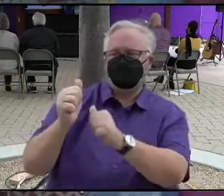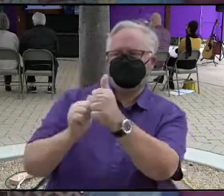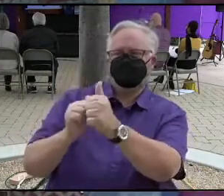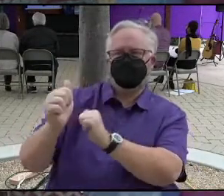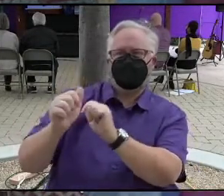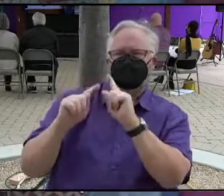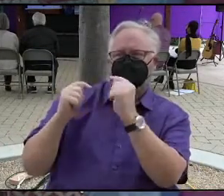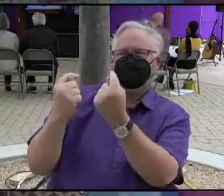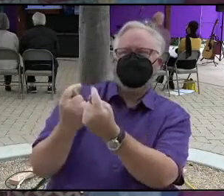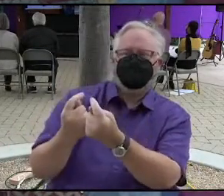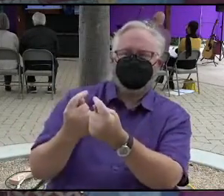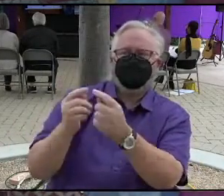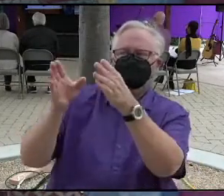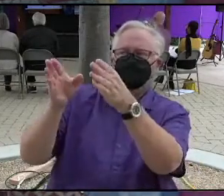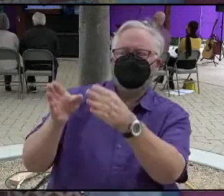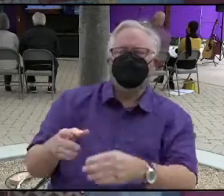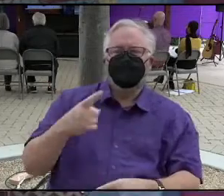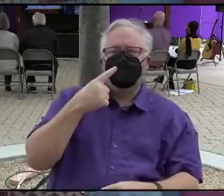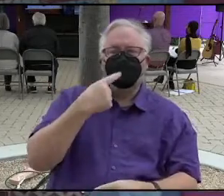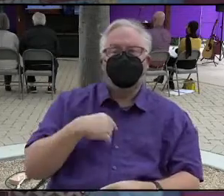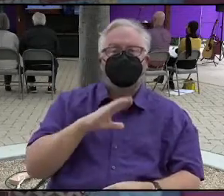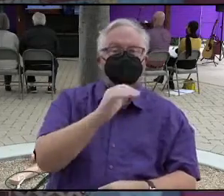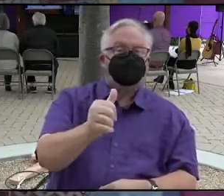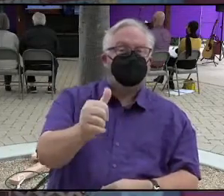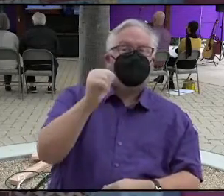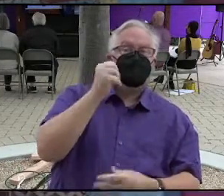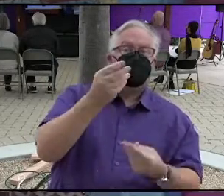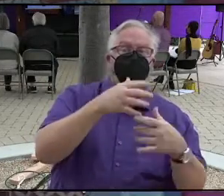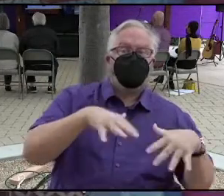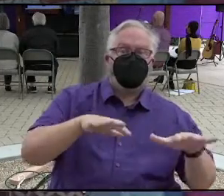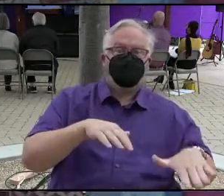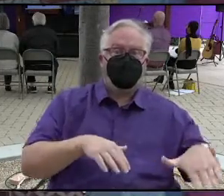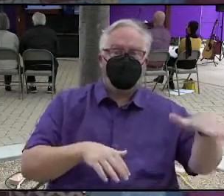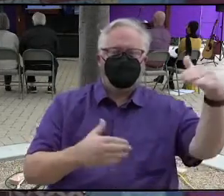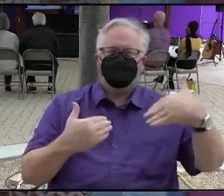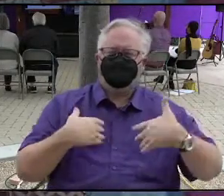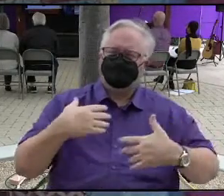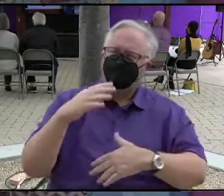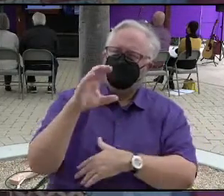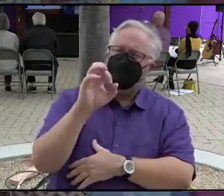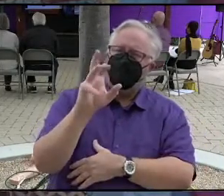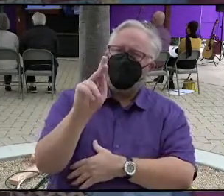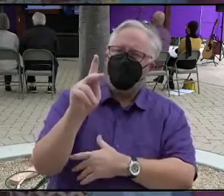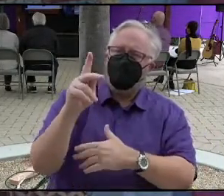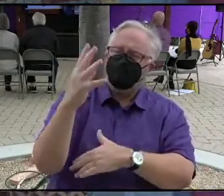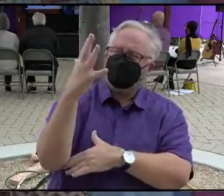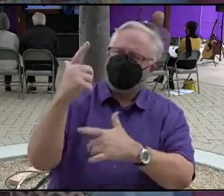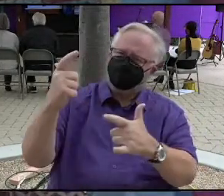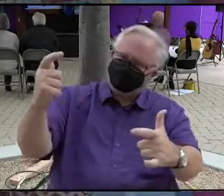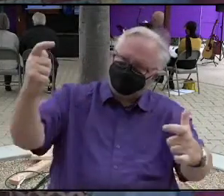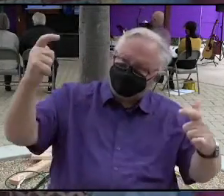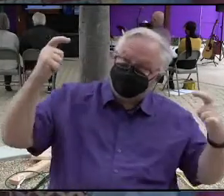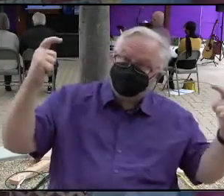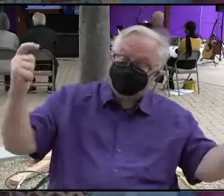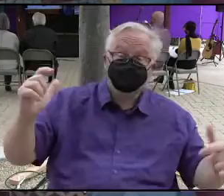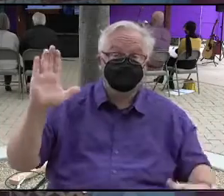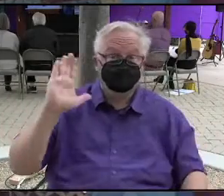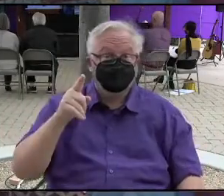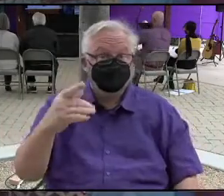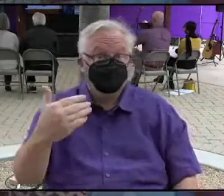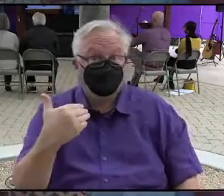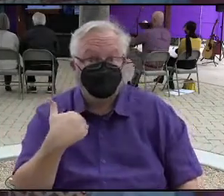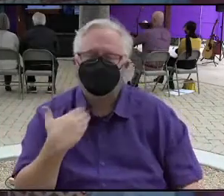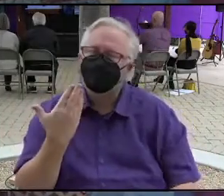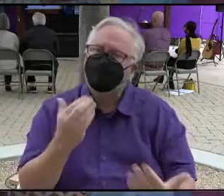about the big oak tree in his backyard when he was growing up." Did you have a tree like that in your yard? Maybe not